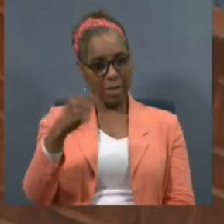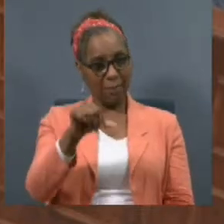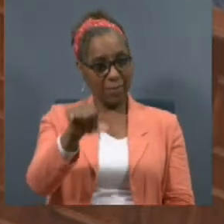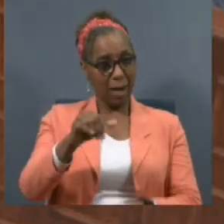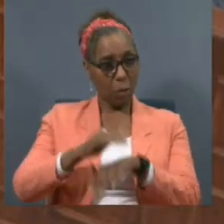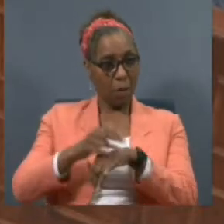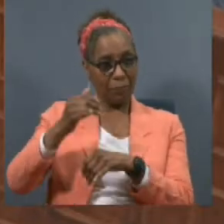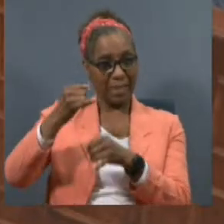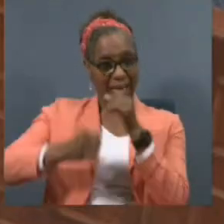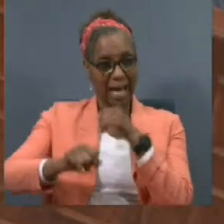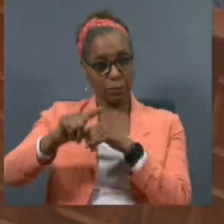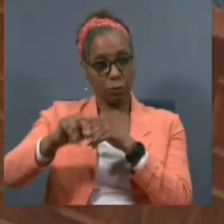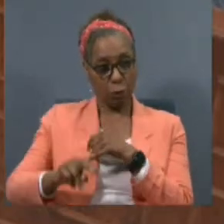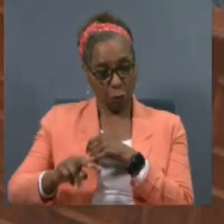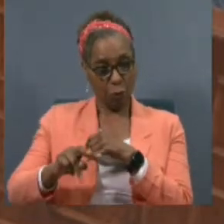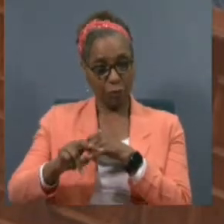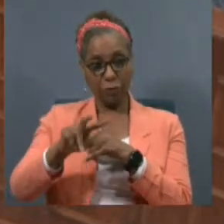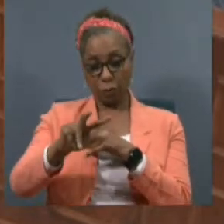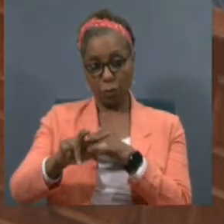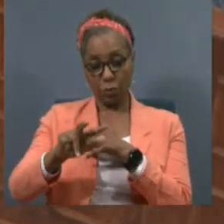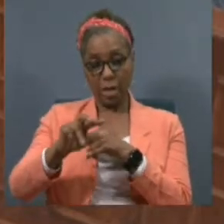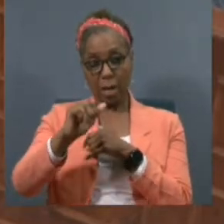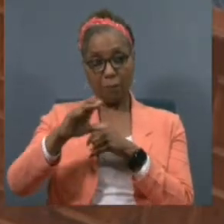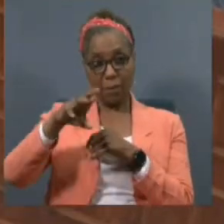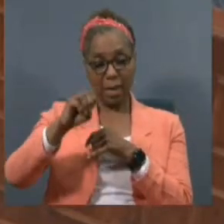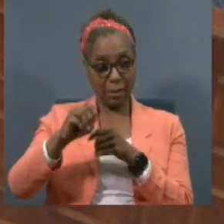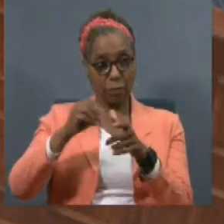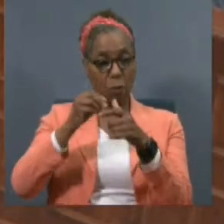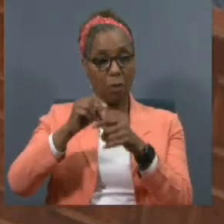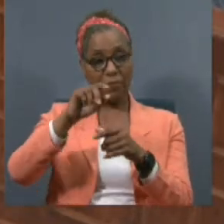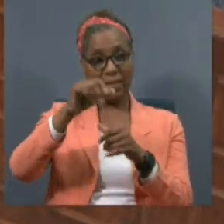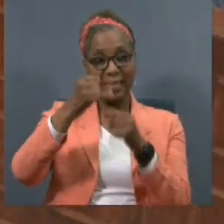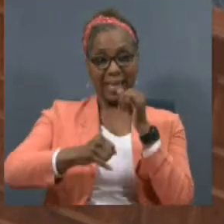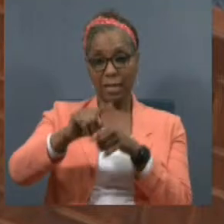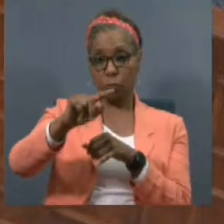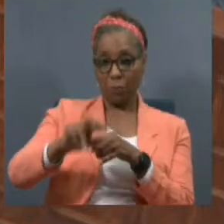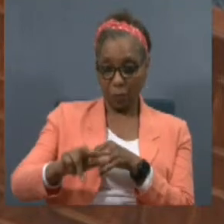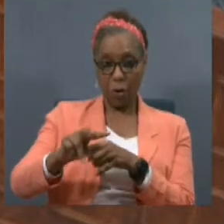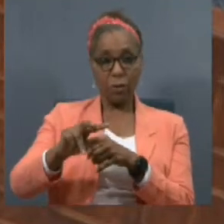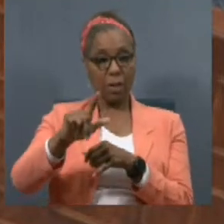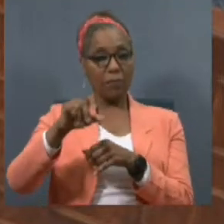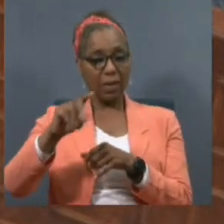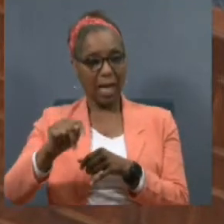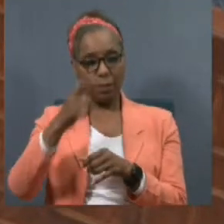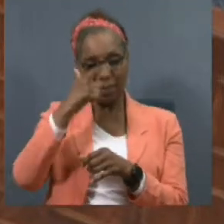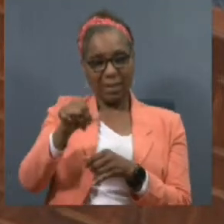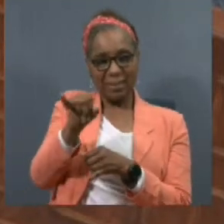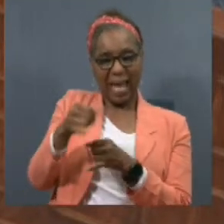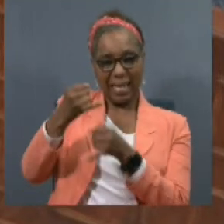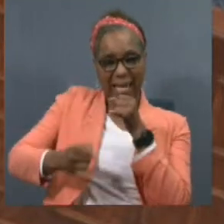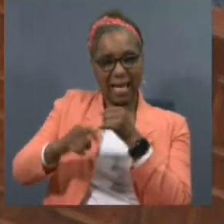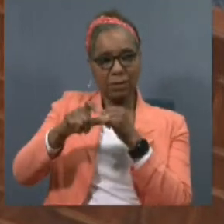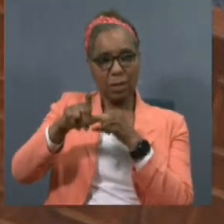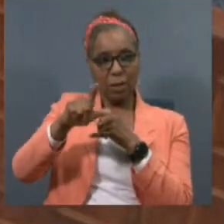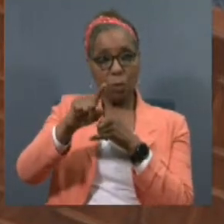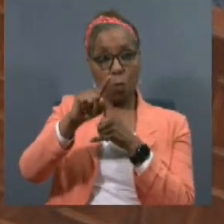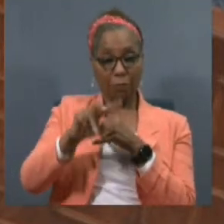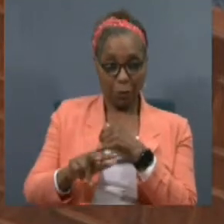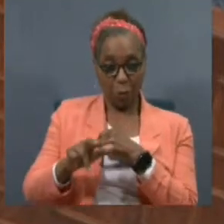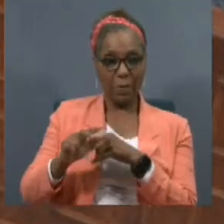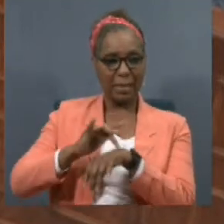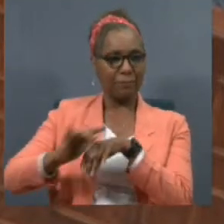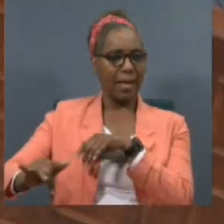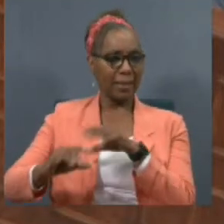last third of the acre or the last third of the lot? So the last third of the lot is vacant, and